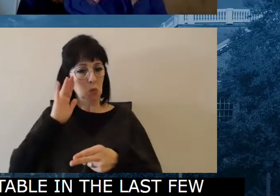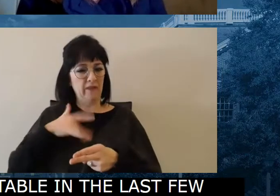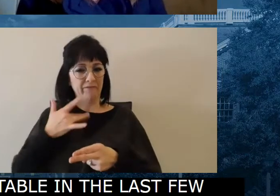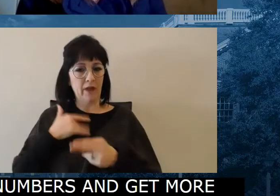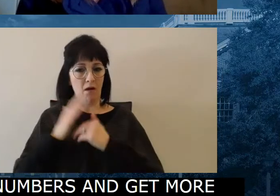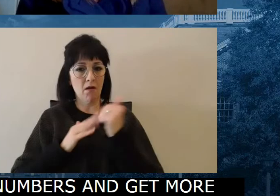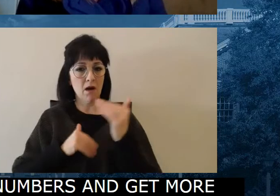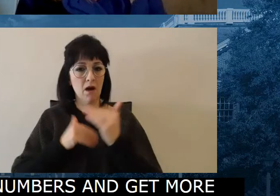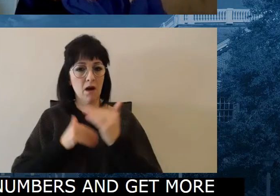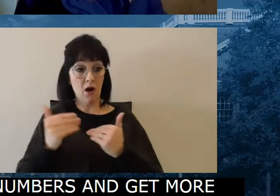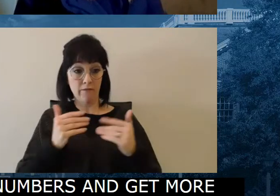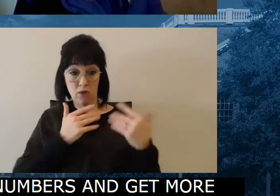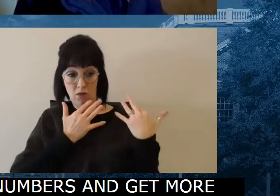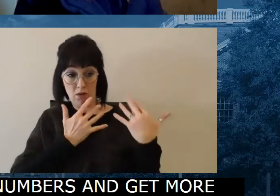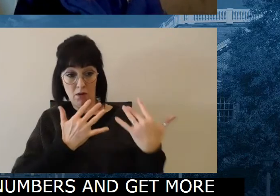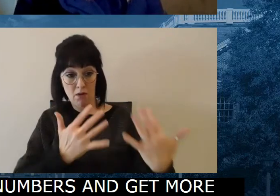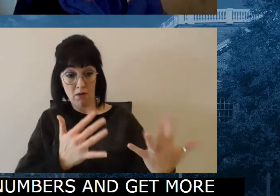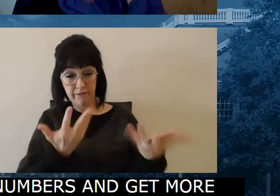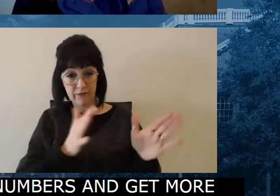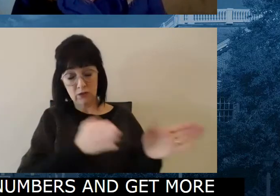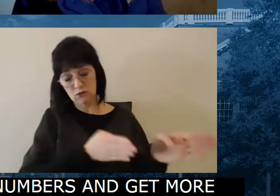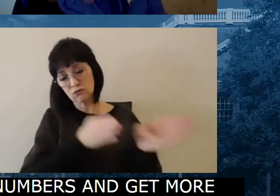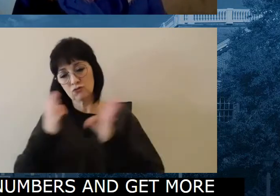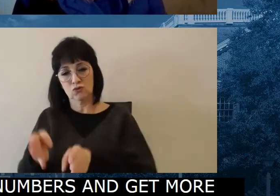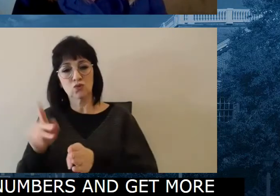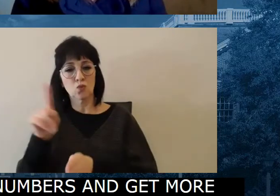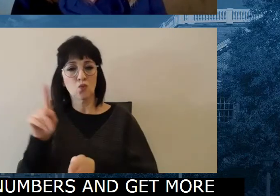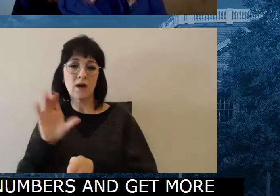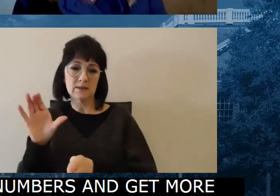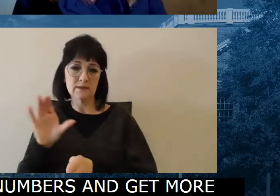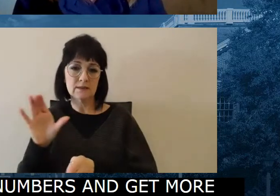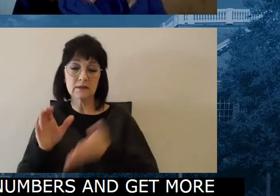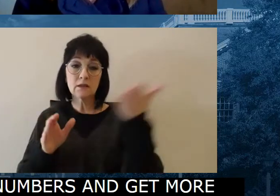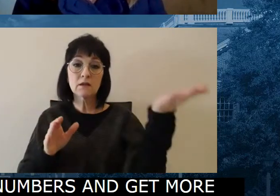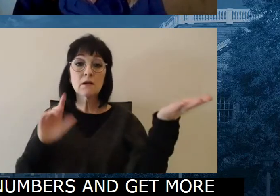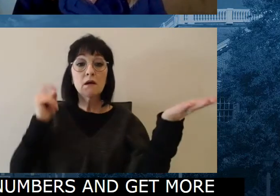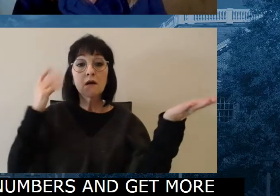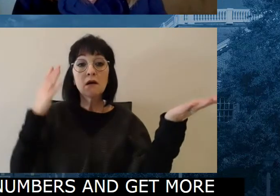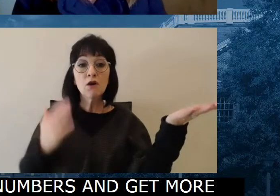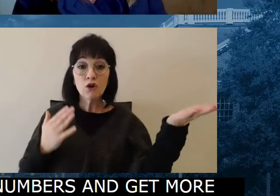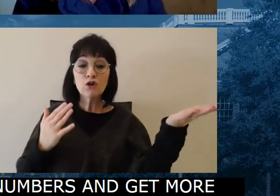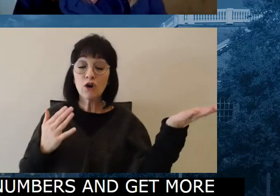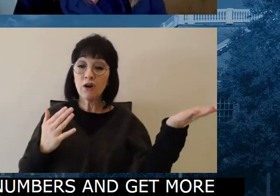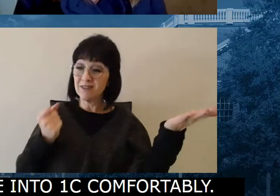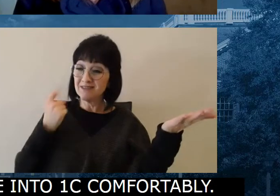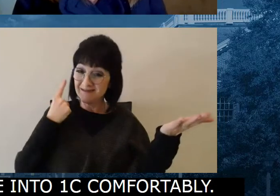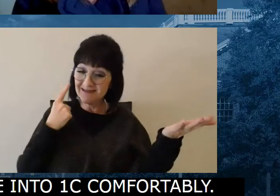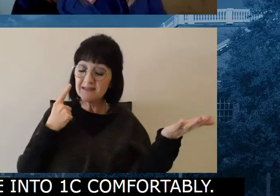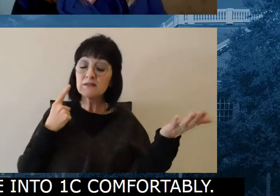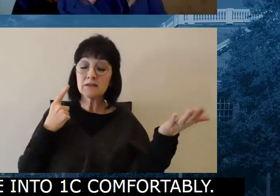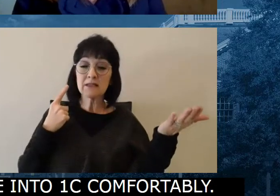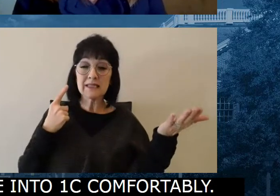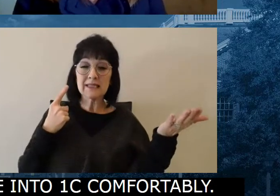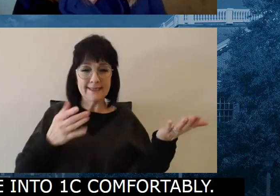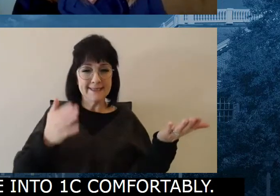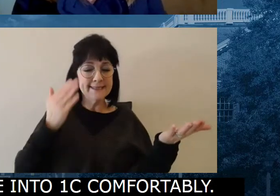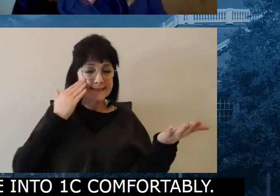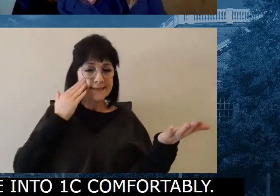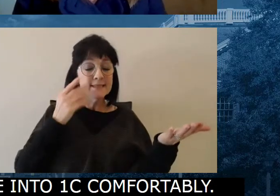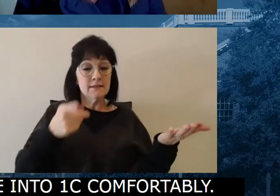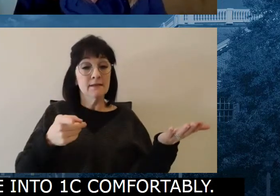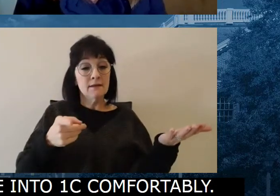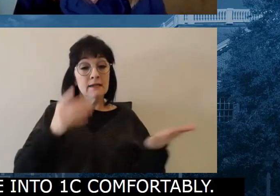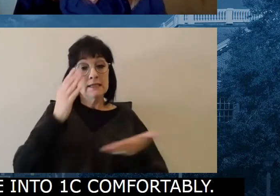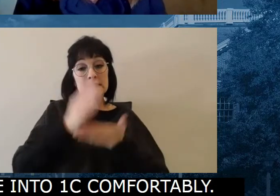may, it becomes a math problem once you make certain assumptions about hesitancy, what the